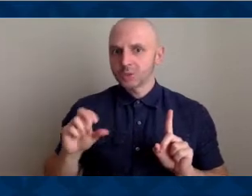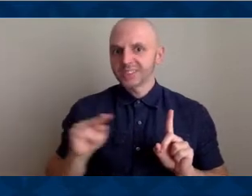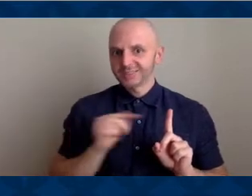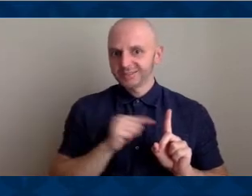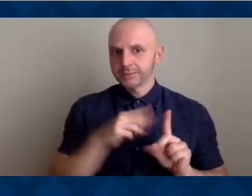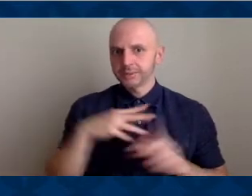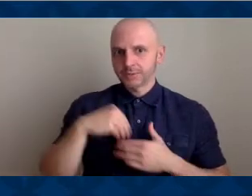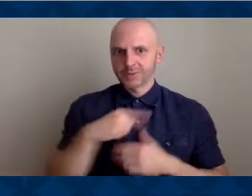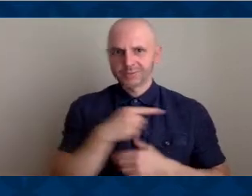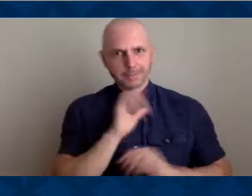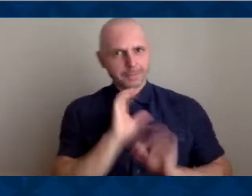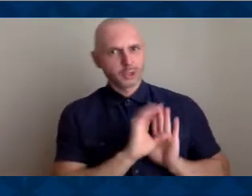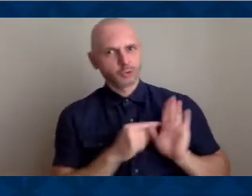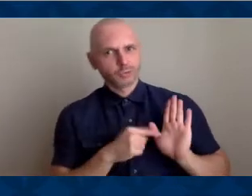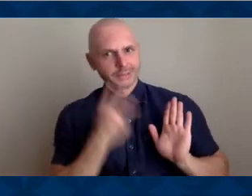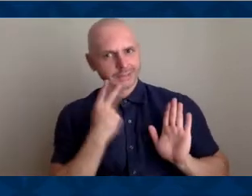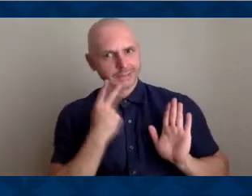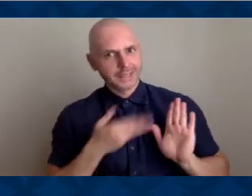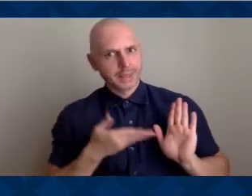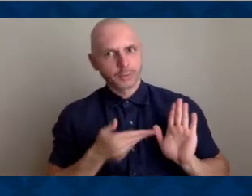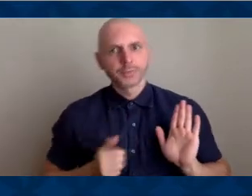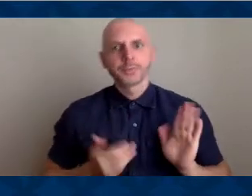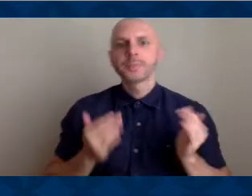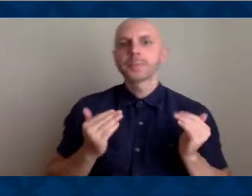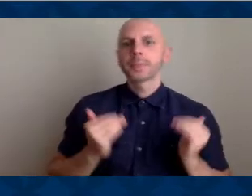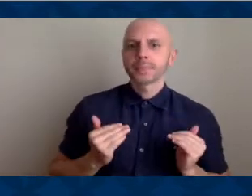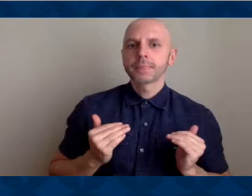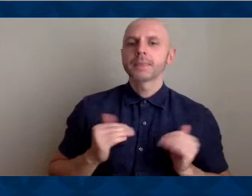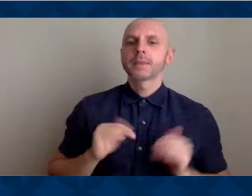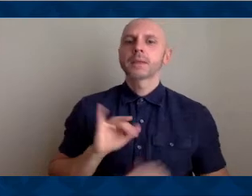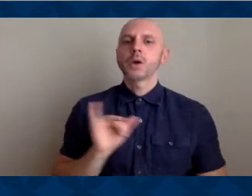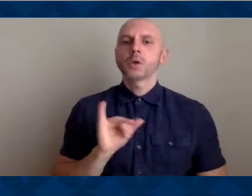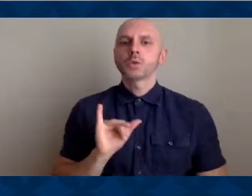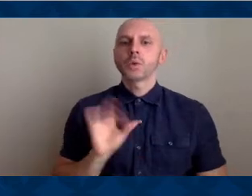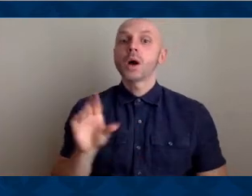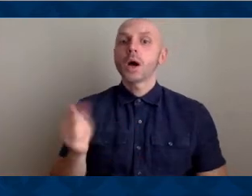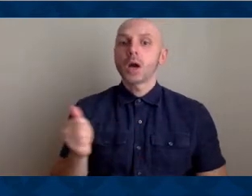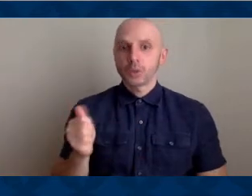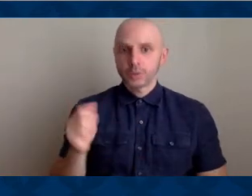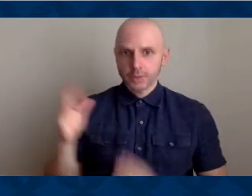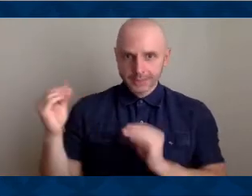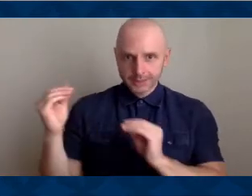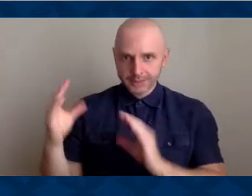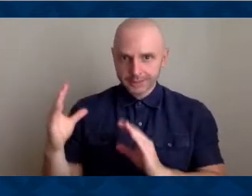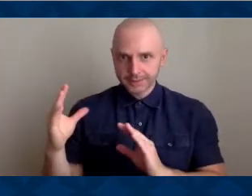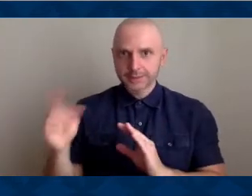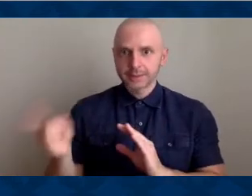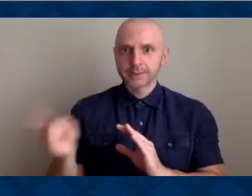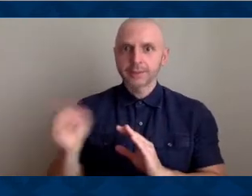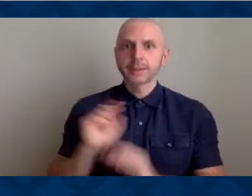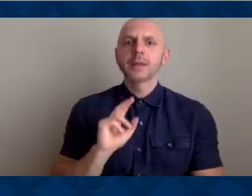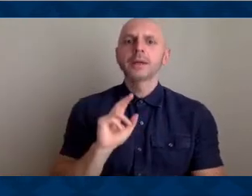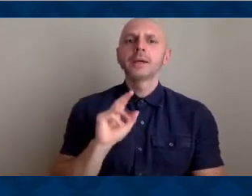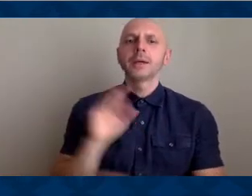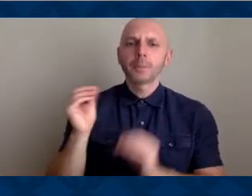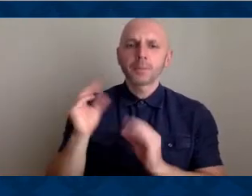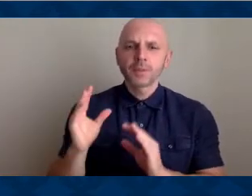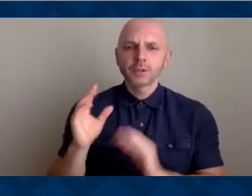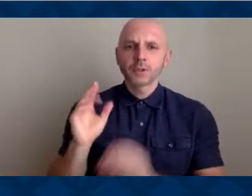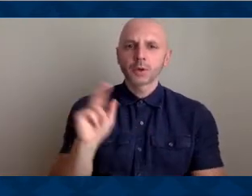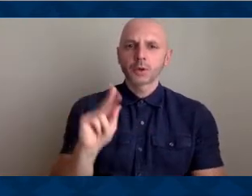thereby adding to the leadership that Professors Cofield and Leahy bring to the tax area. Professor Cofield's in that slide as